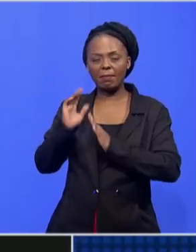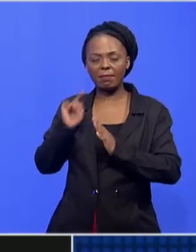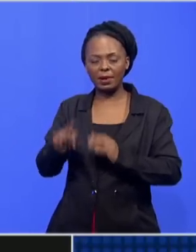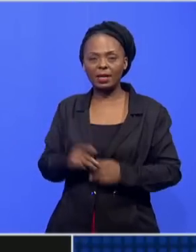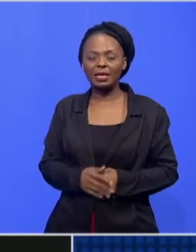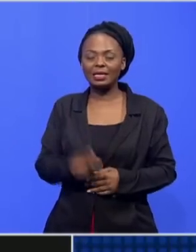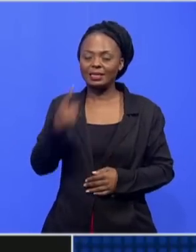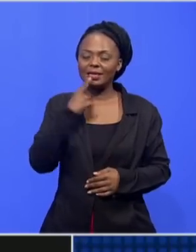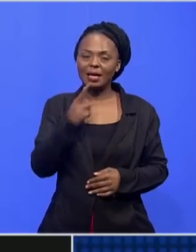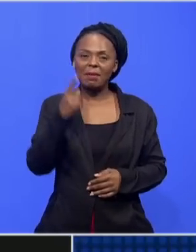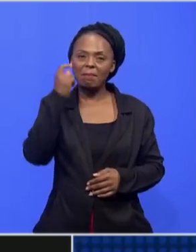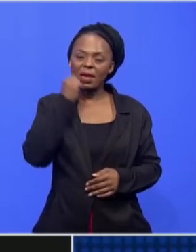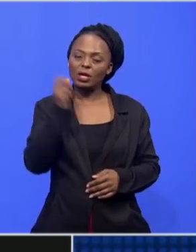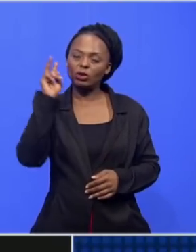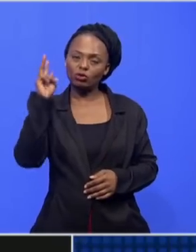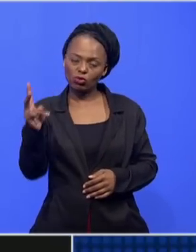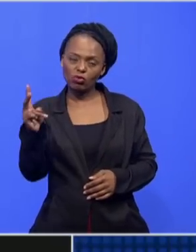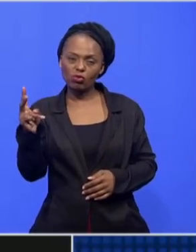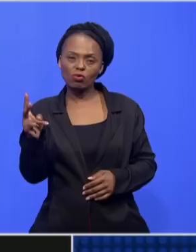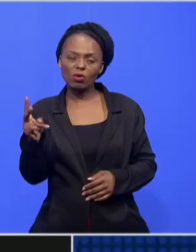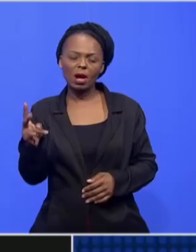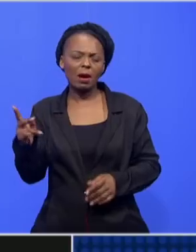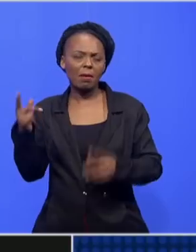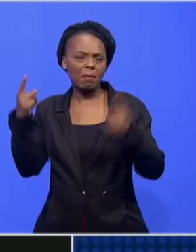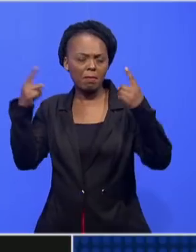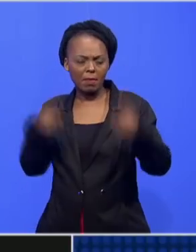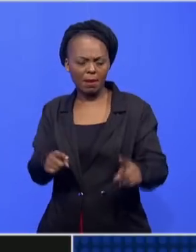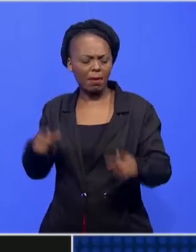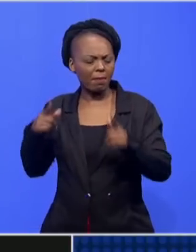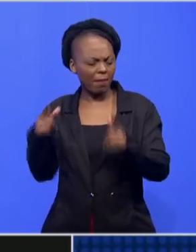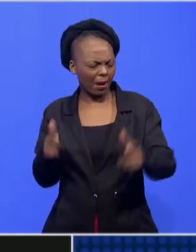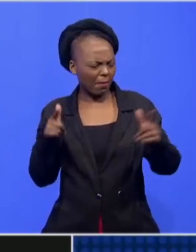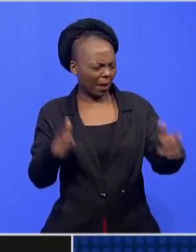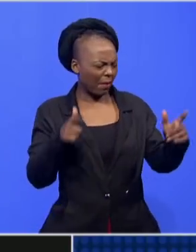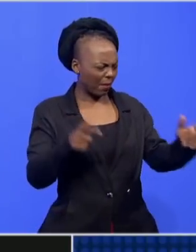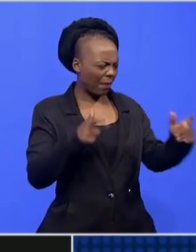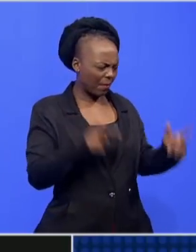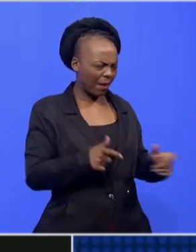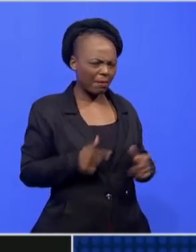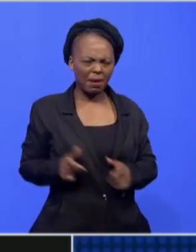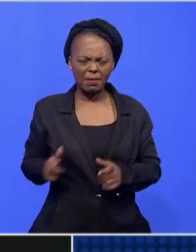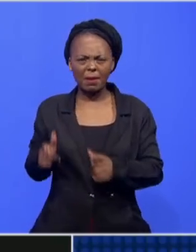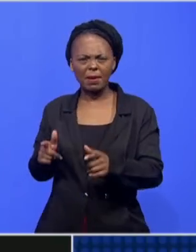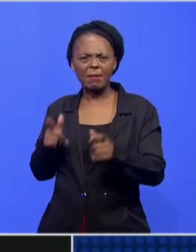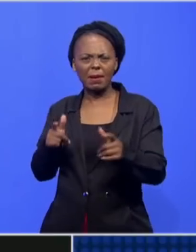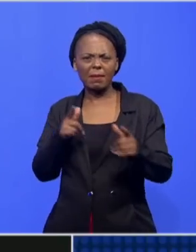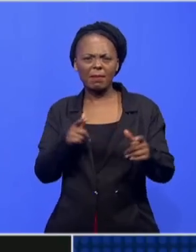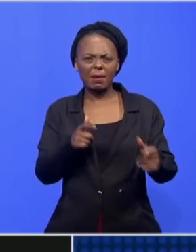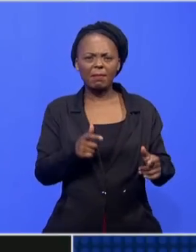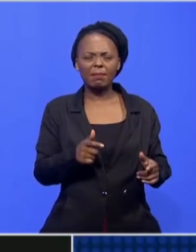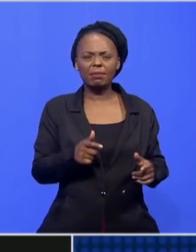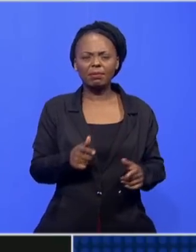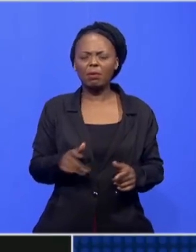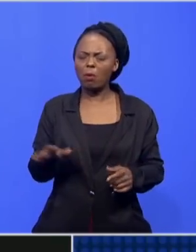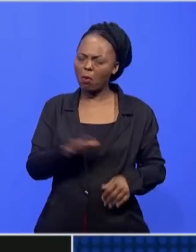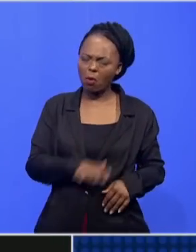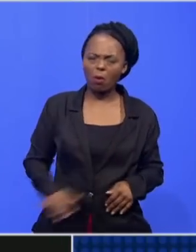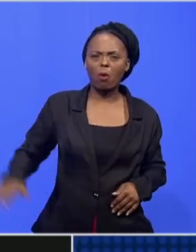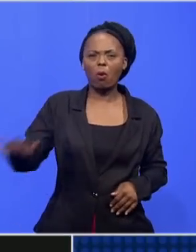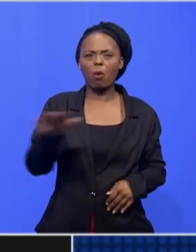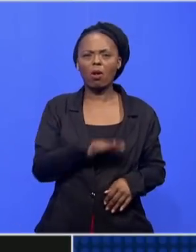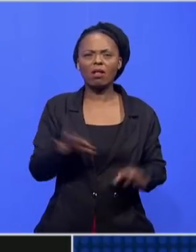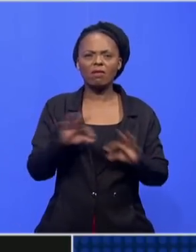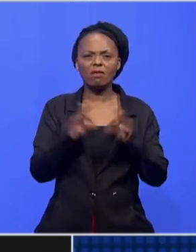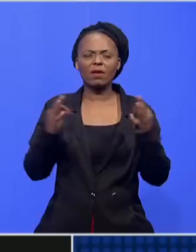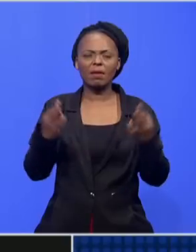2 gunmen are alleged that they entered the house and they opened fire to everybody who was